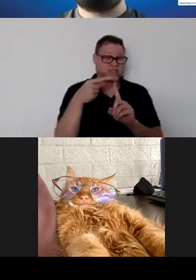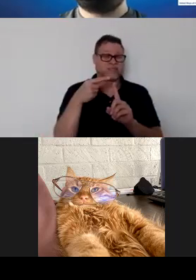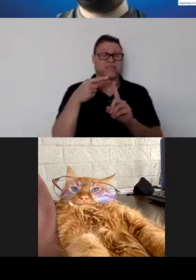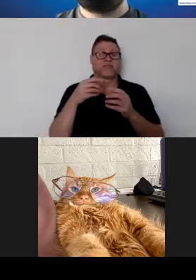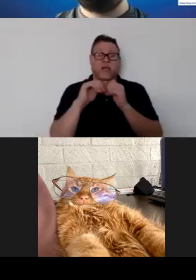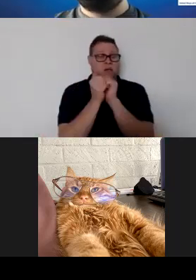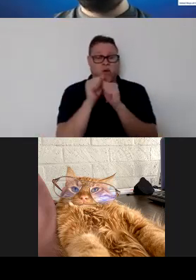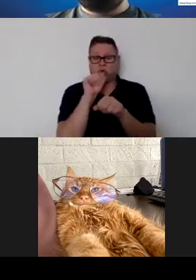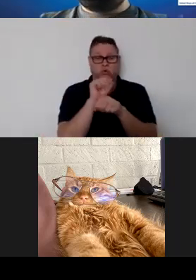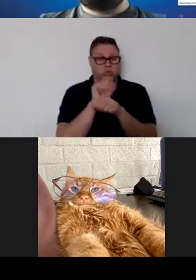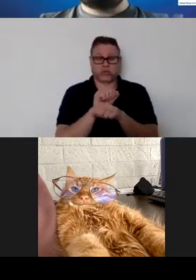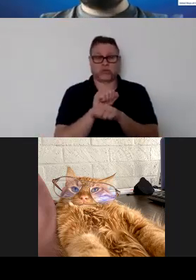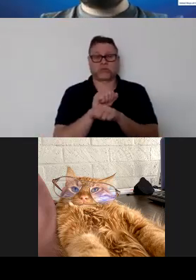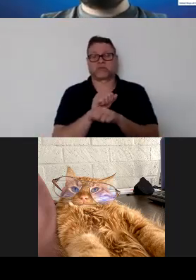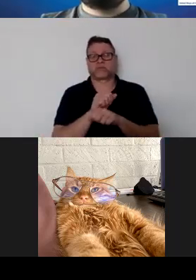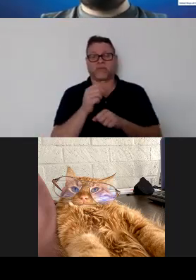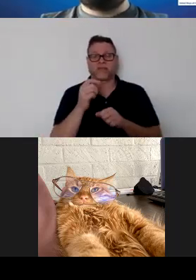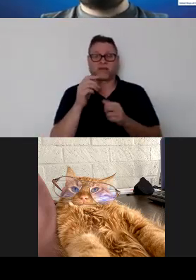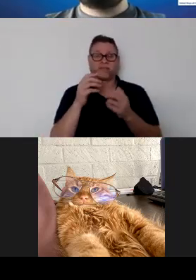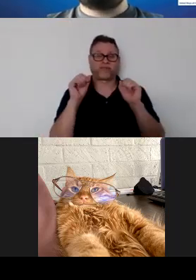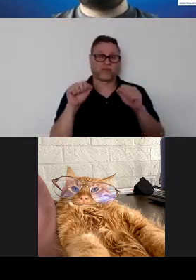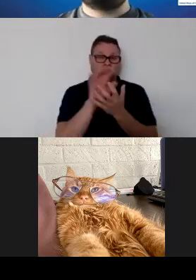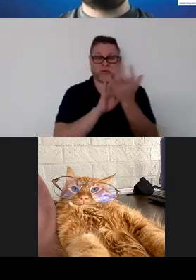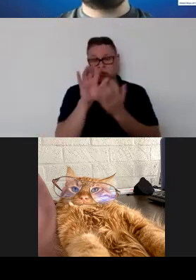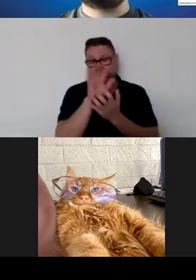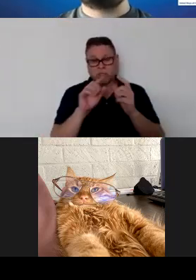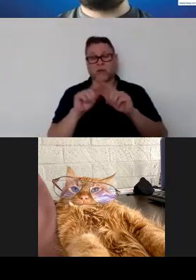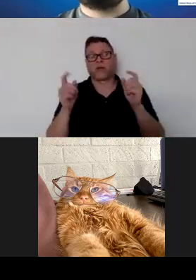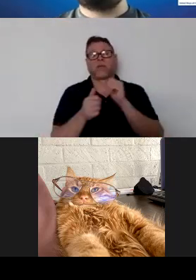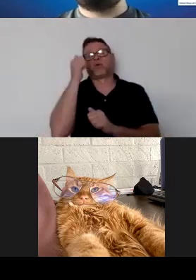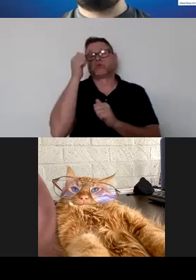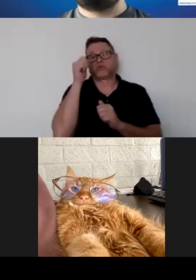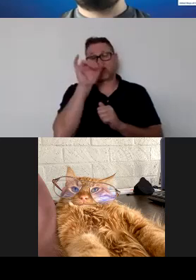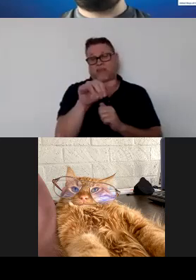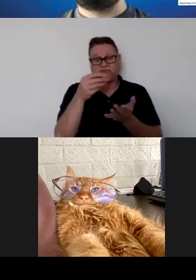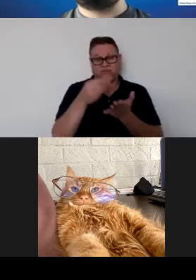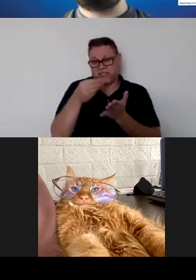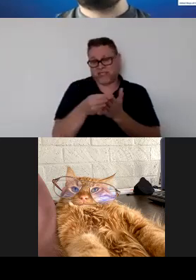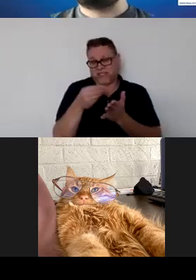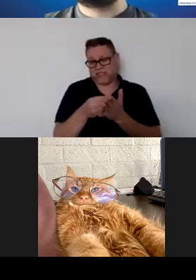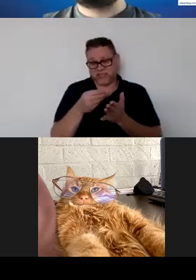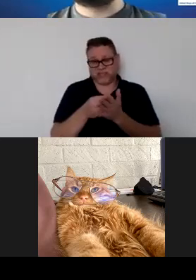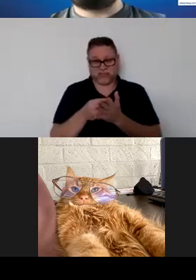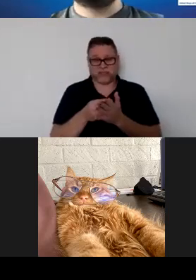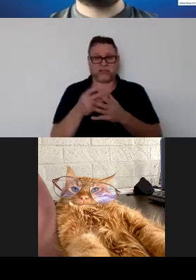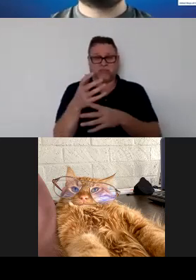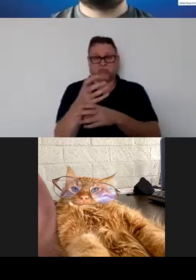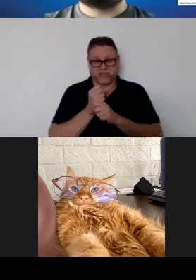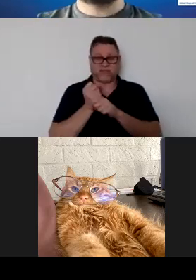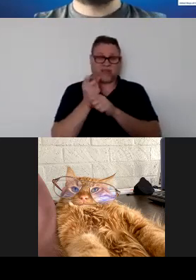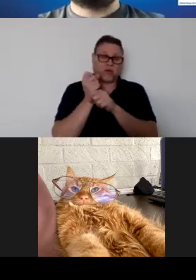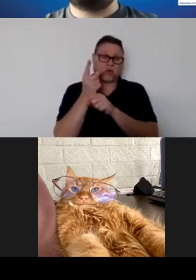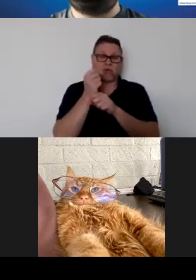how that works, because it can get confusing. But essentially, most of that funding that is going to be received annually comes